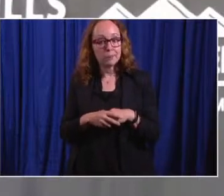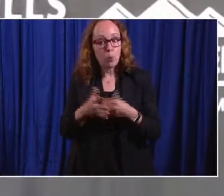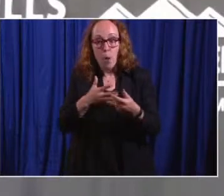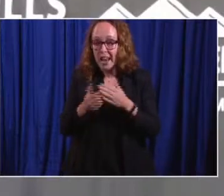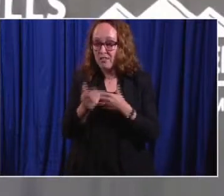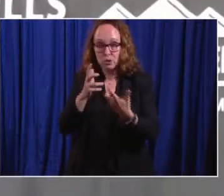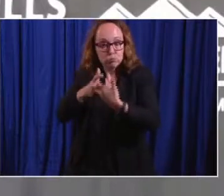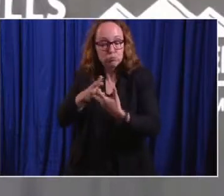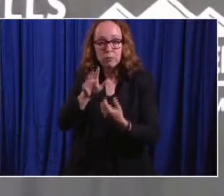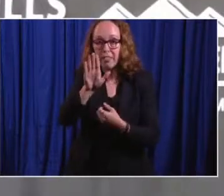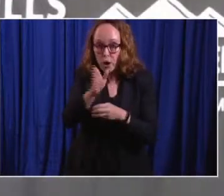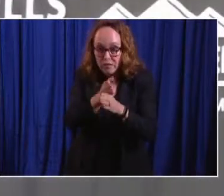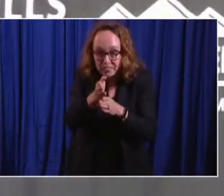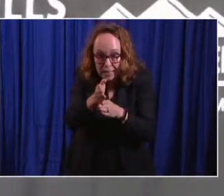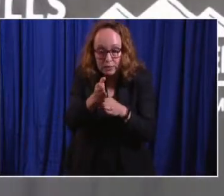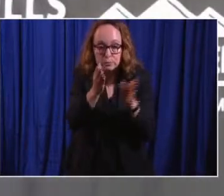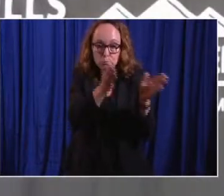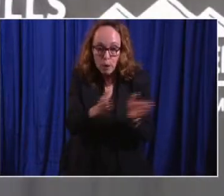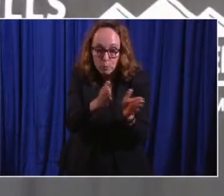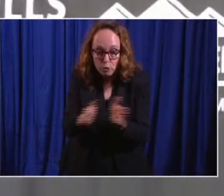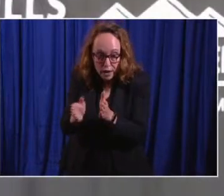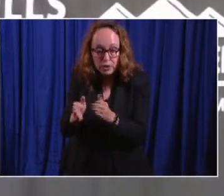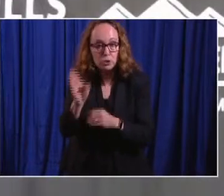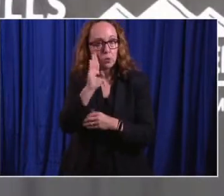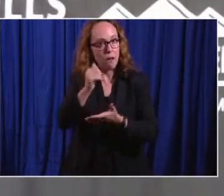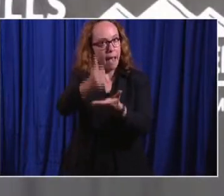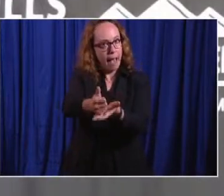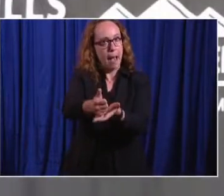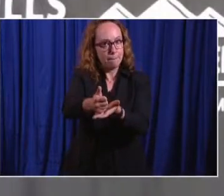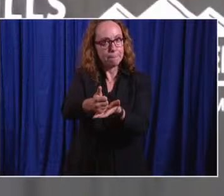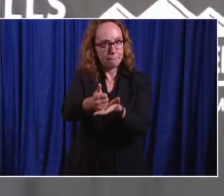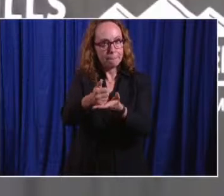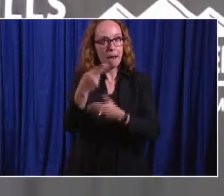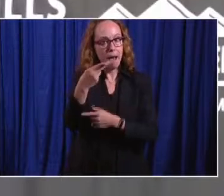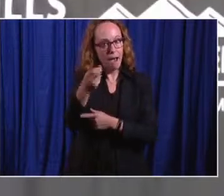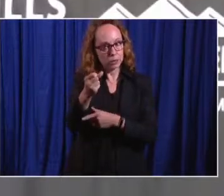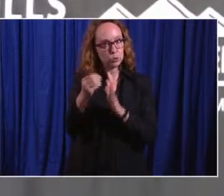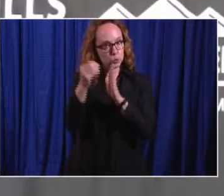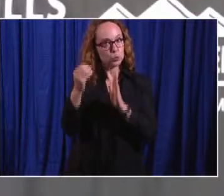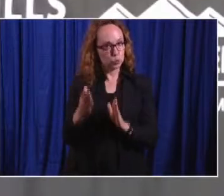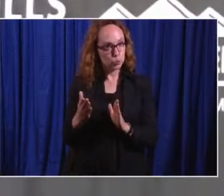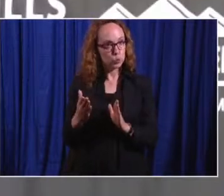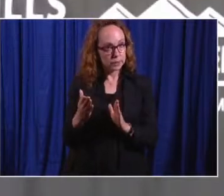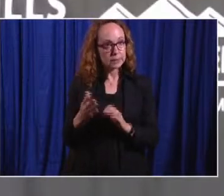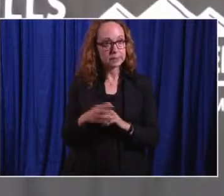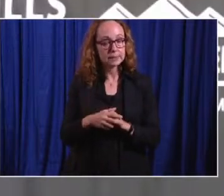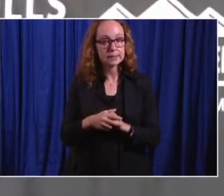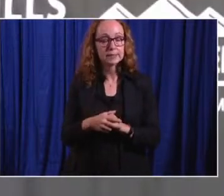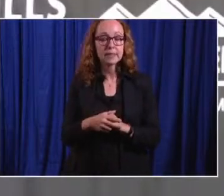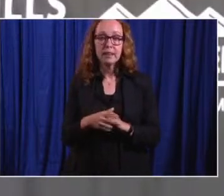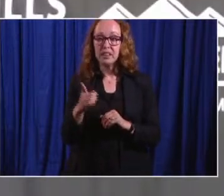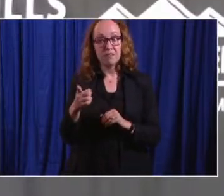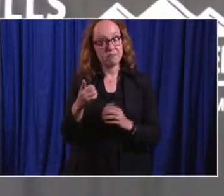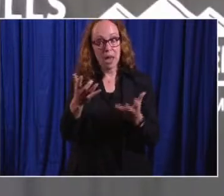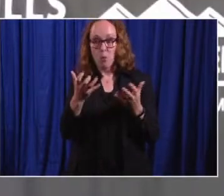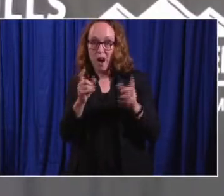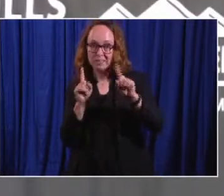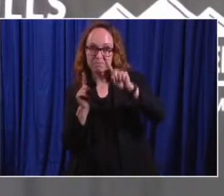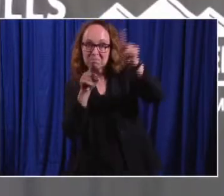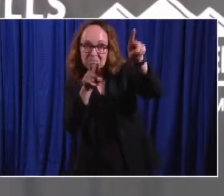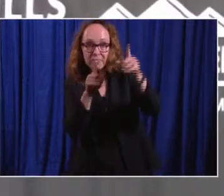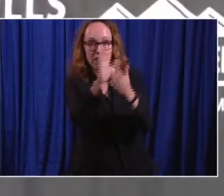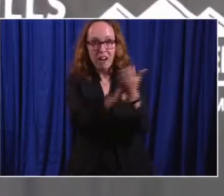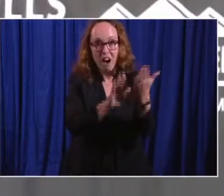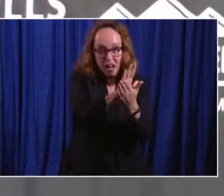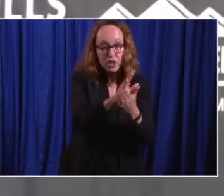preparation that we know will help keep more high school students aligned with Ohio businesses, keep them in school if they want to go to college, and lead to helping